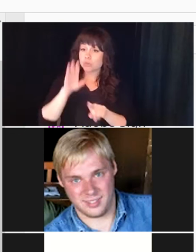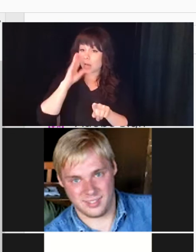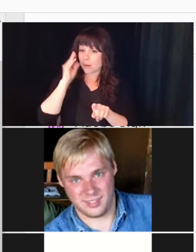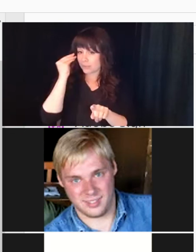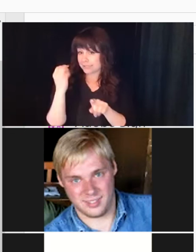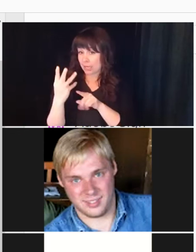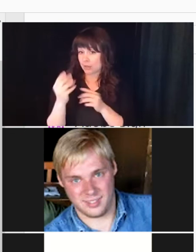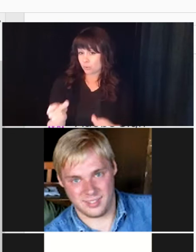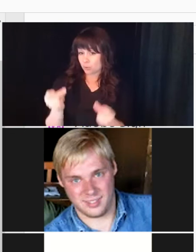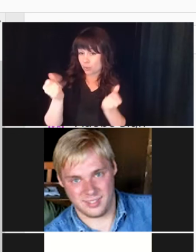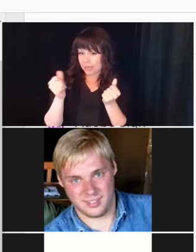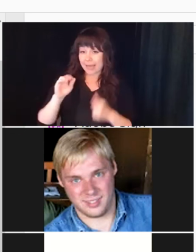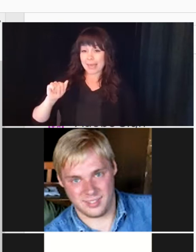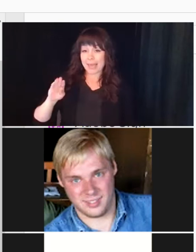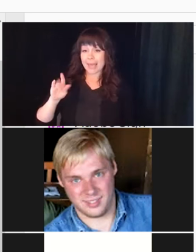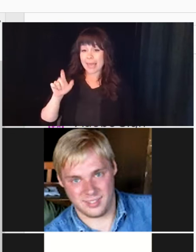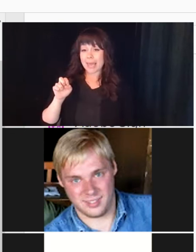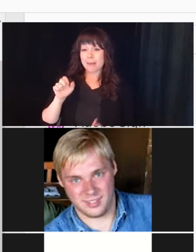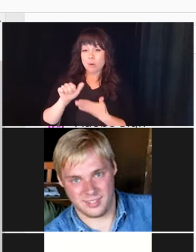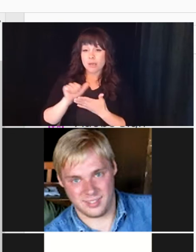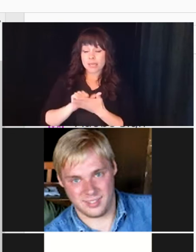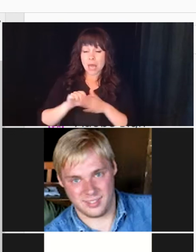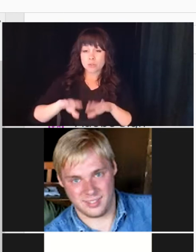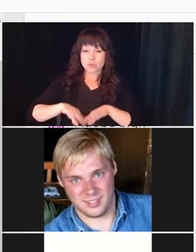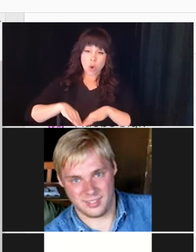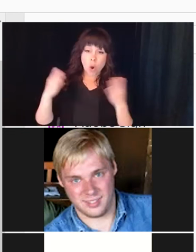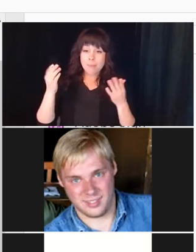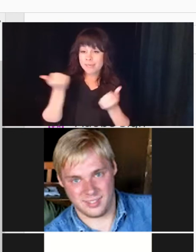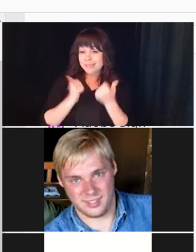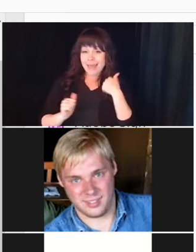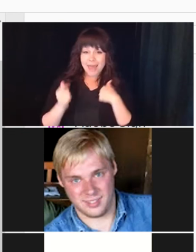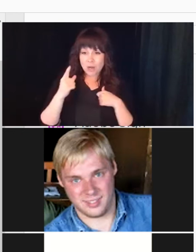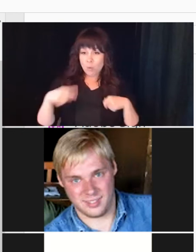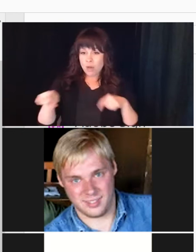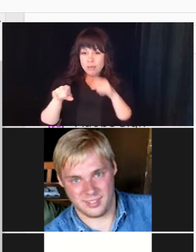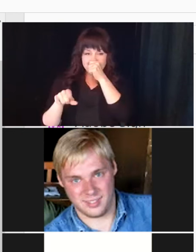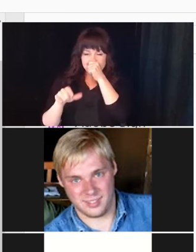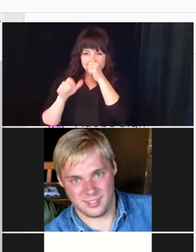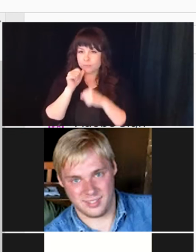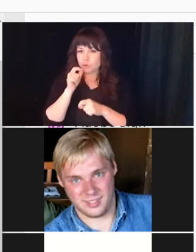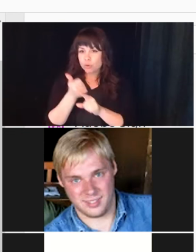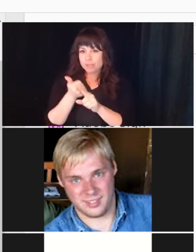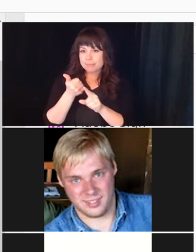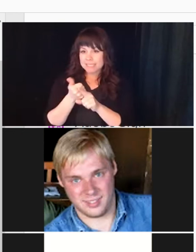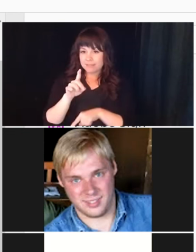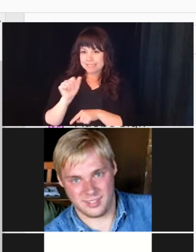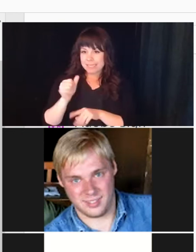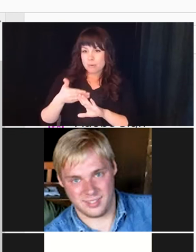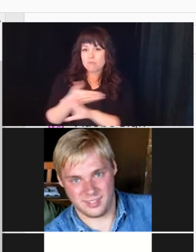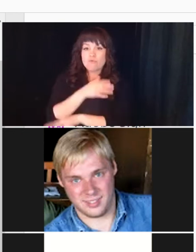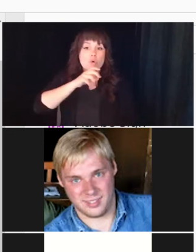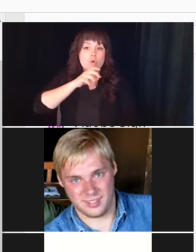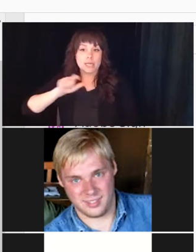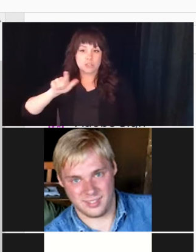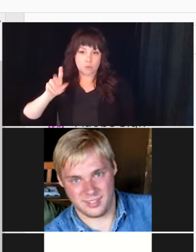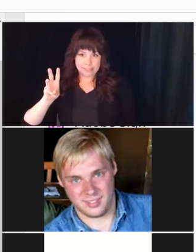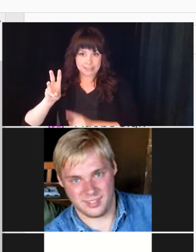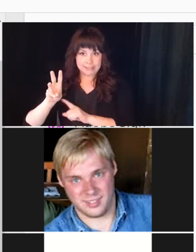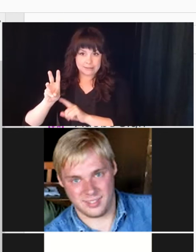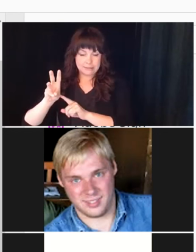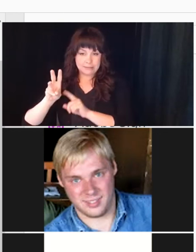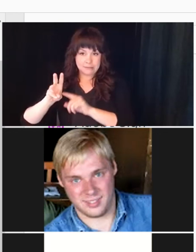ABLE accounts are open up to anybody who was disabled before the age of 26.